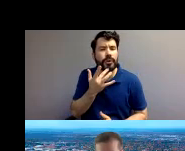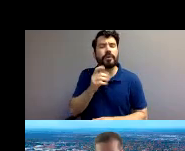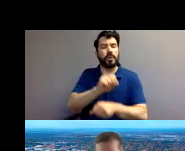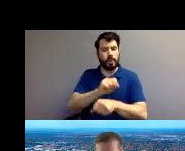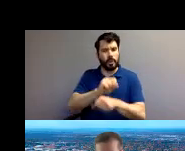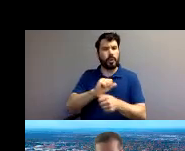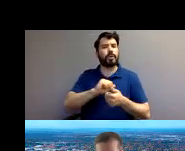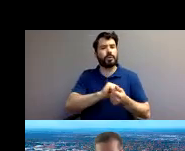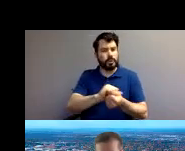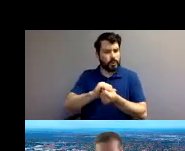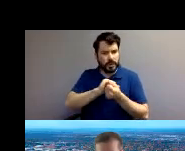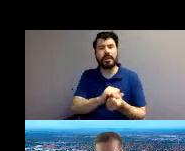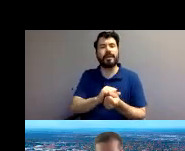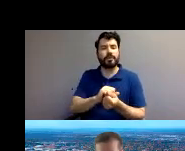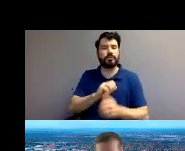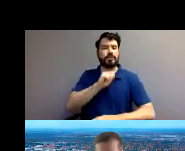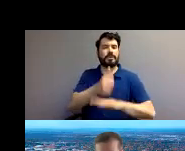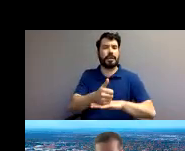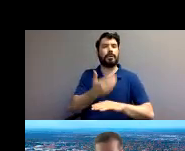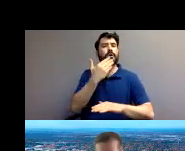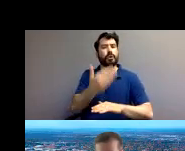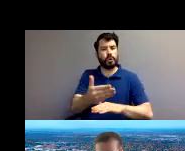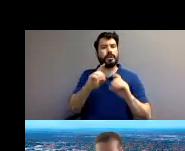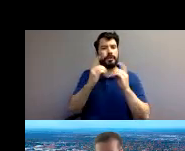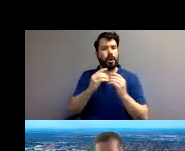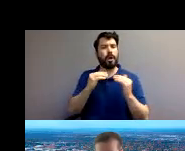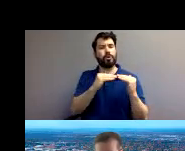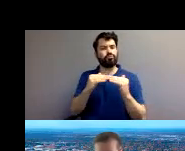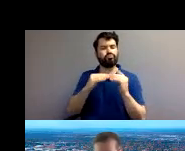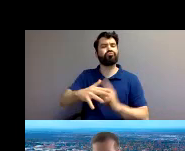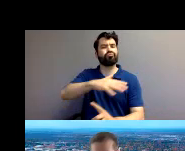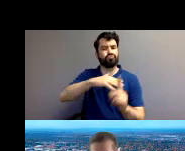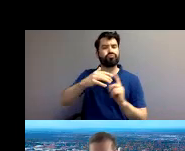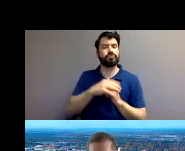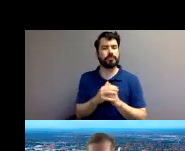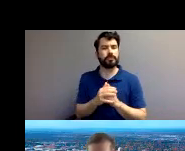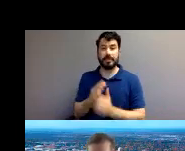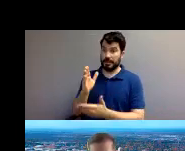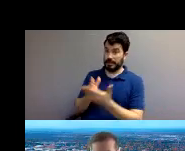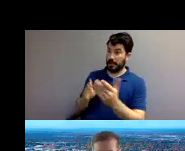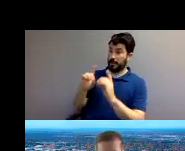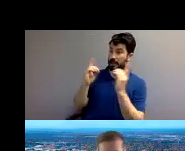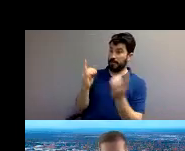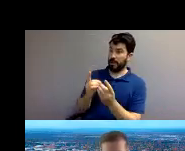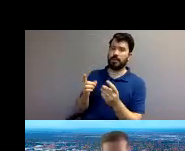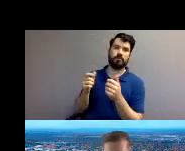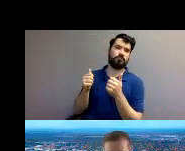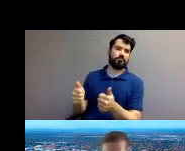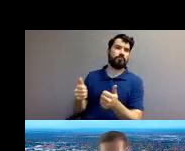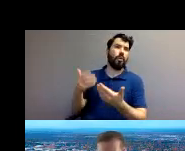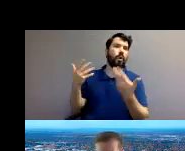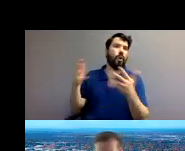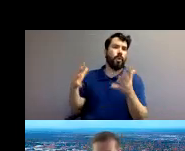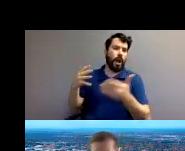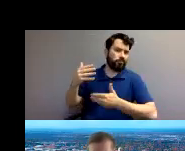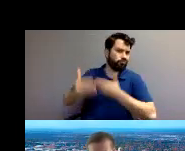work environment for all. Some departments have already begun this work and will be great resources as we roll this out